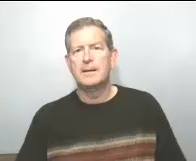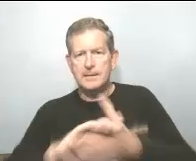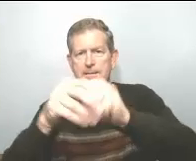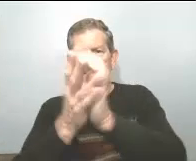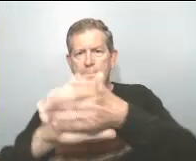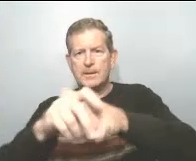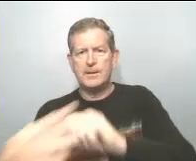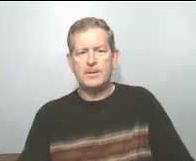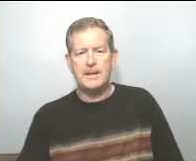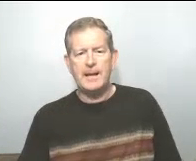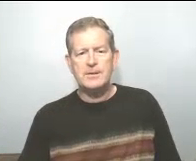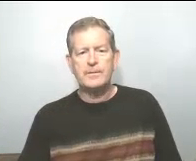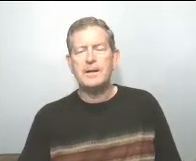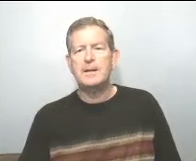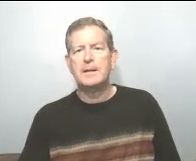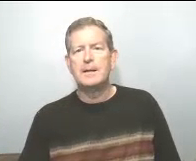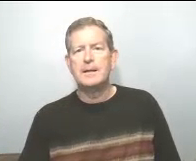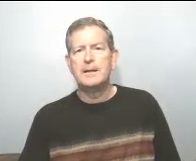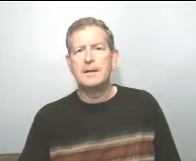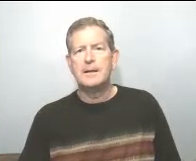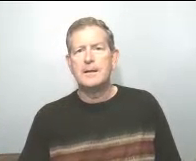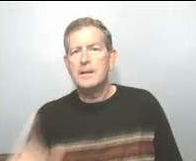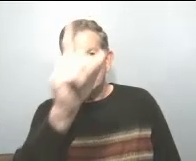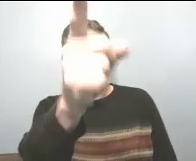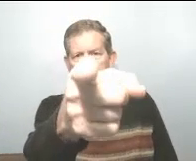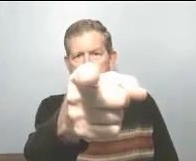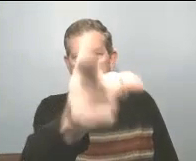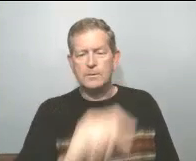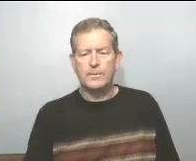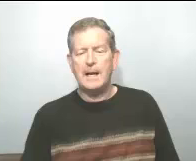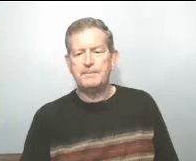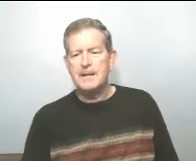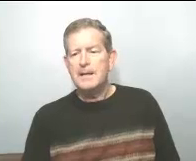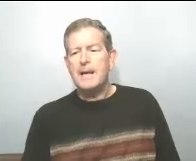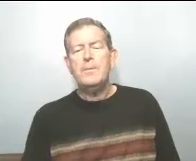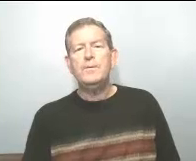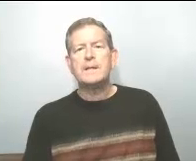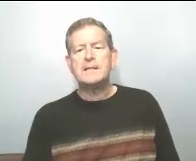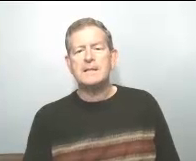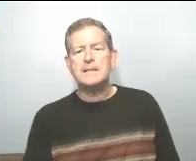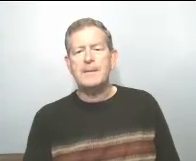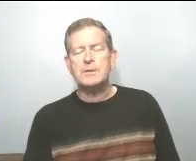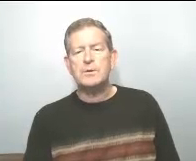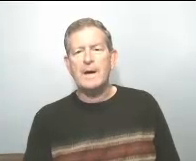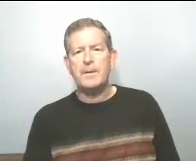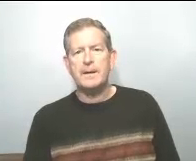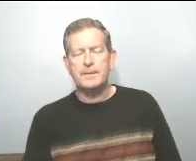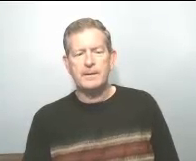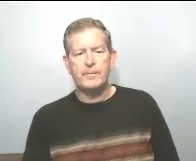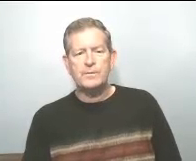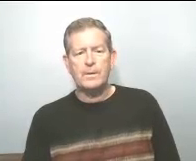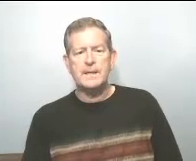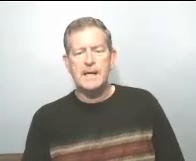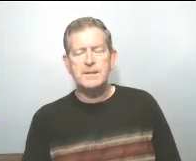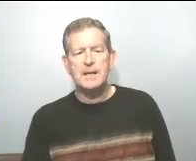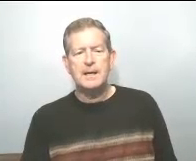Laver. There we go. And last of all, Tu. tu. Voilà. Now we move to the 10 statements which follow the